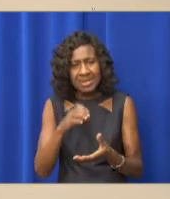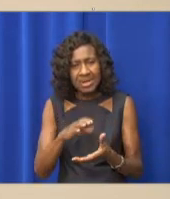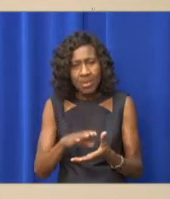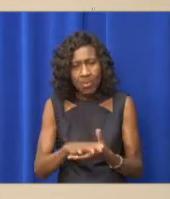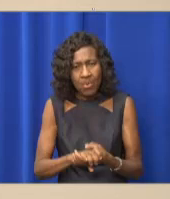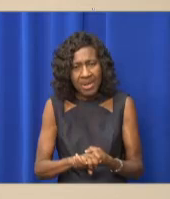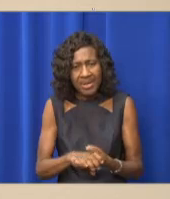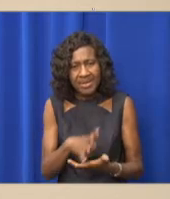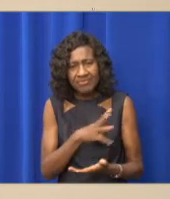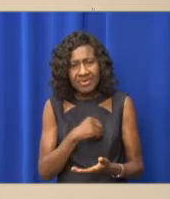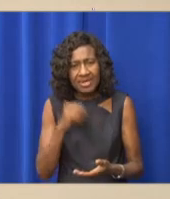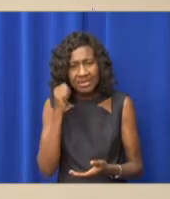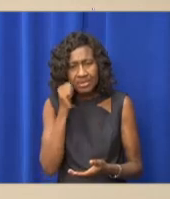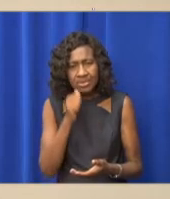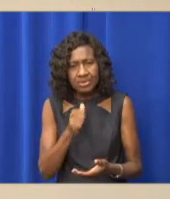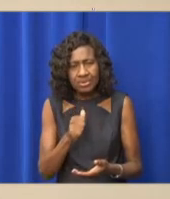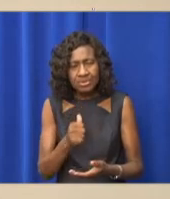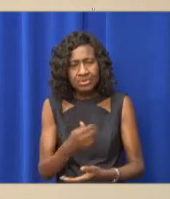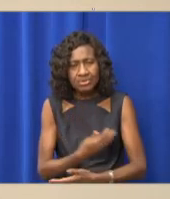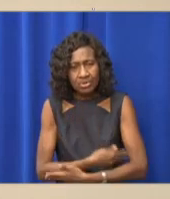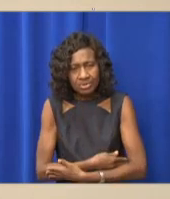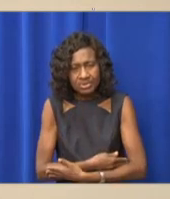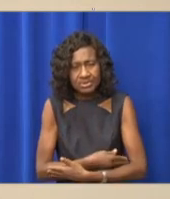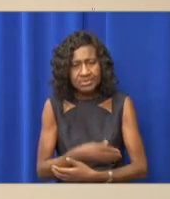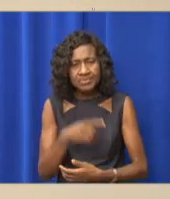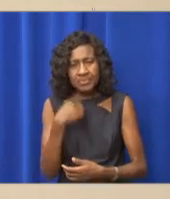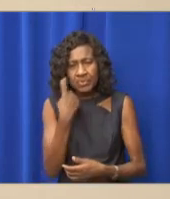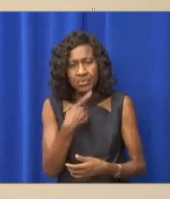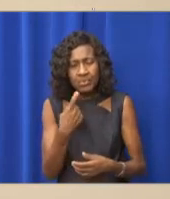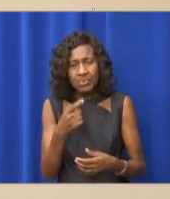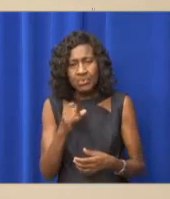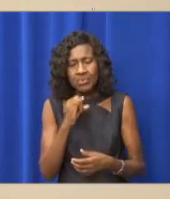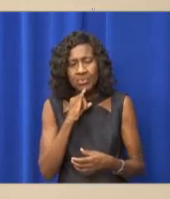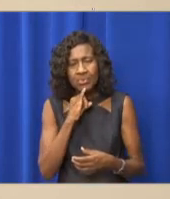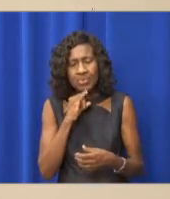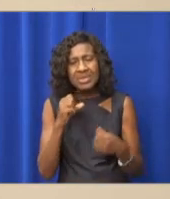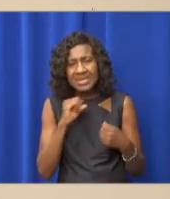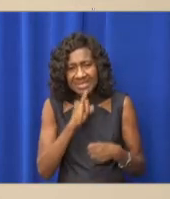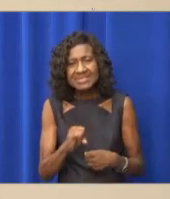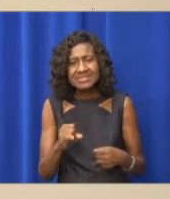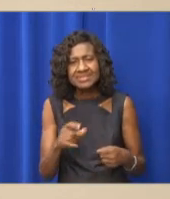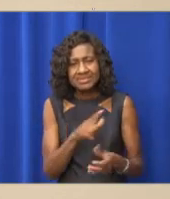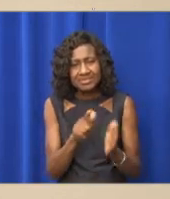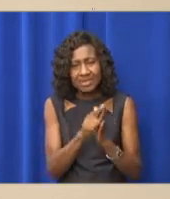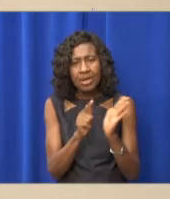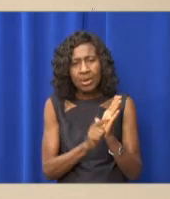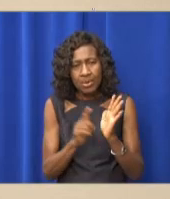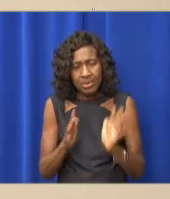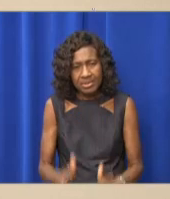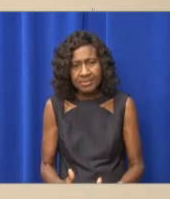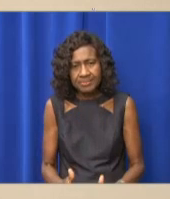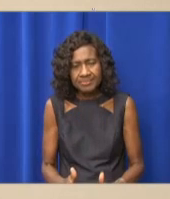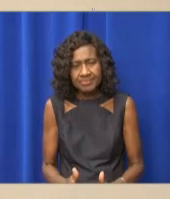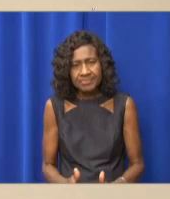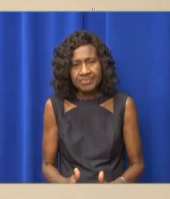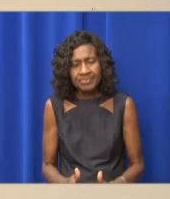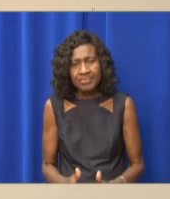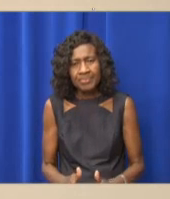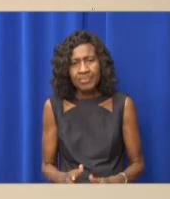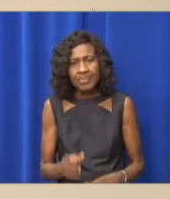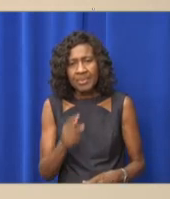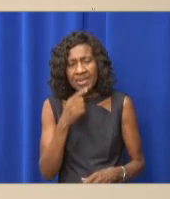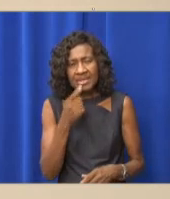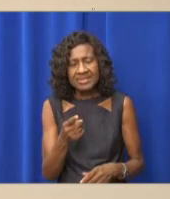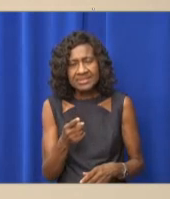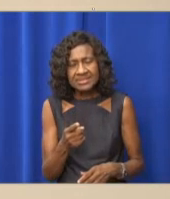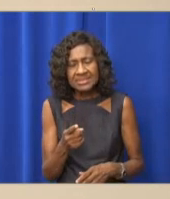thinks that I might have some bias against lawyers. I just want to make one point, though, with respect